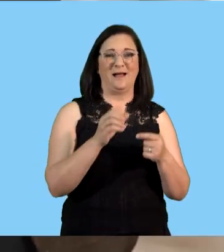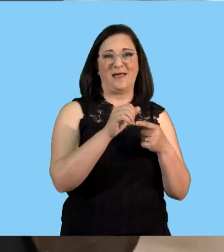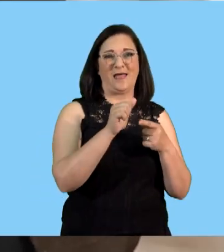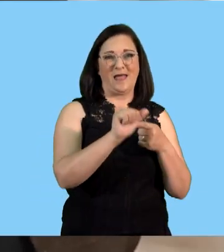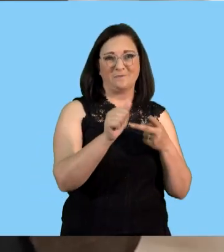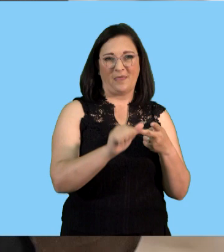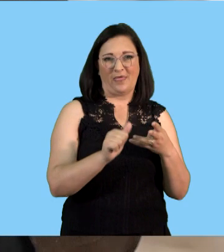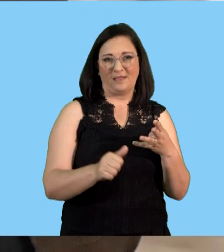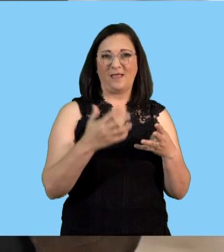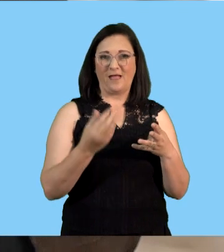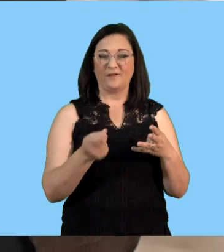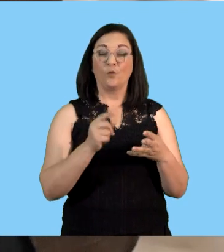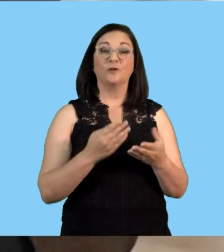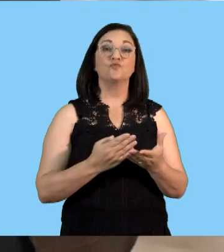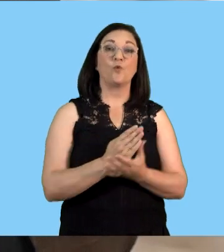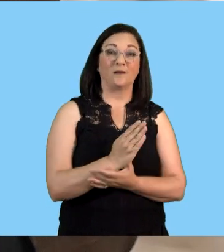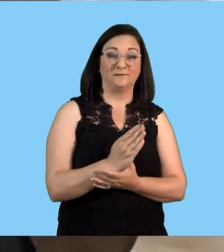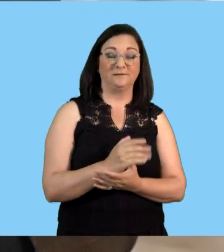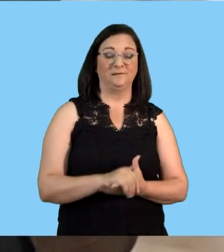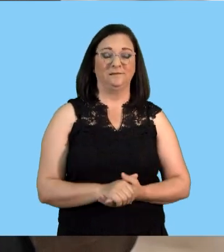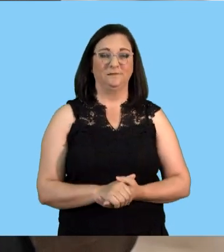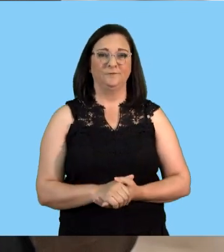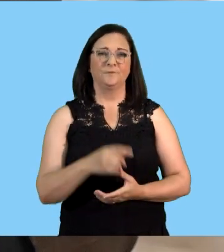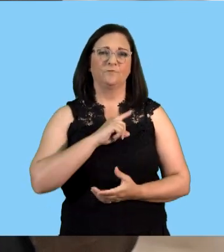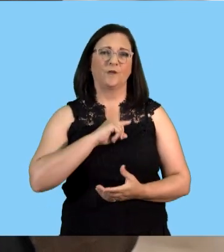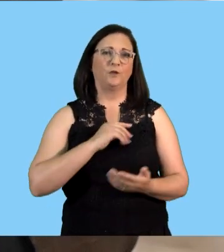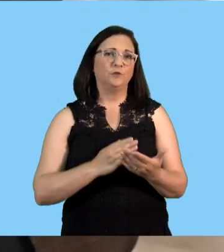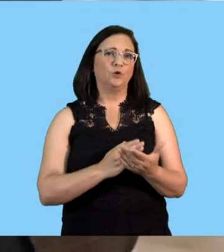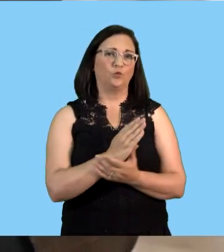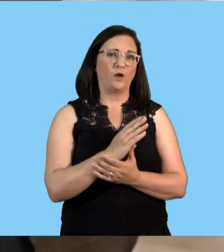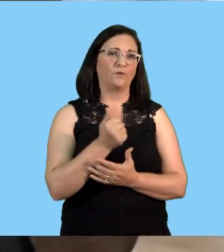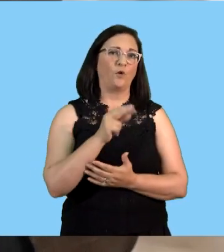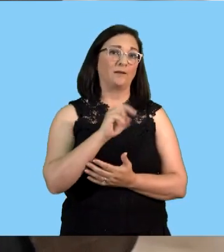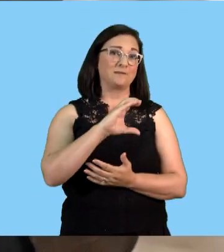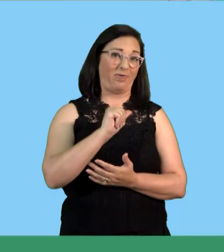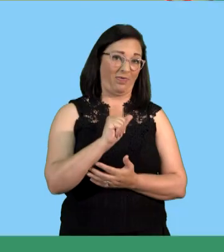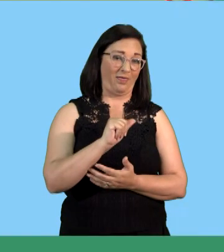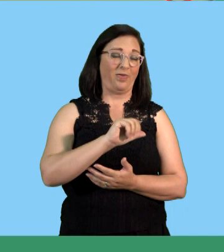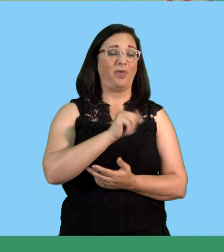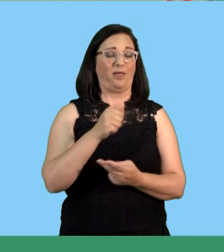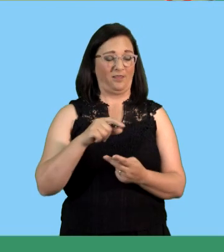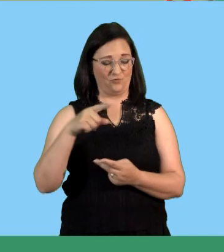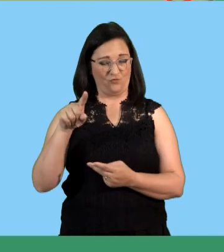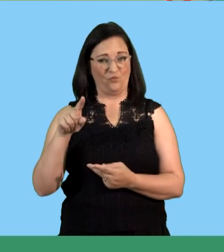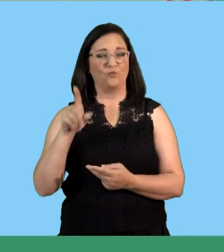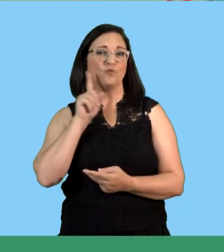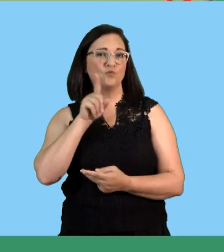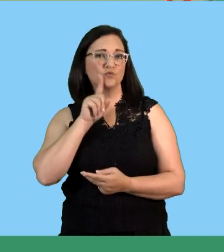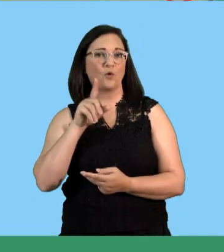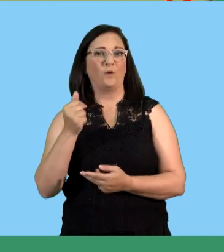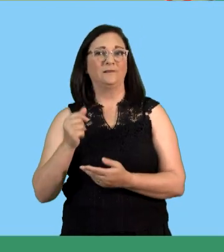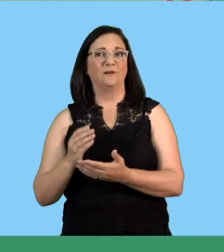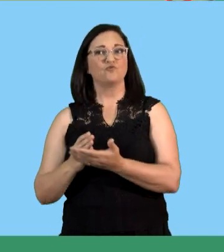aspects? We've got the rights, right? So we'll be focusing on the rights according to the NCA and also the rights according to